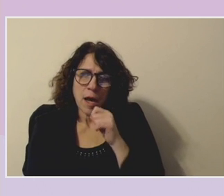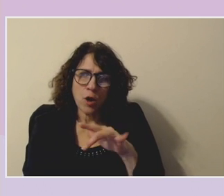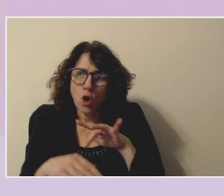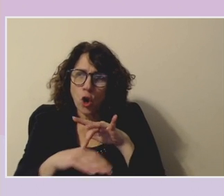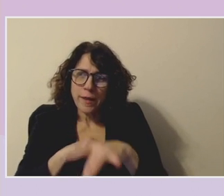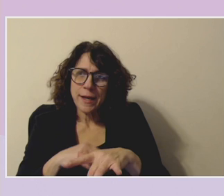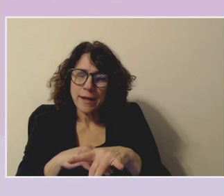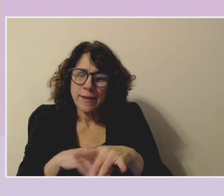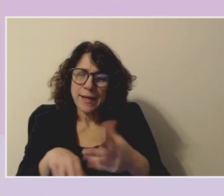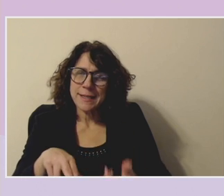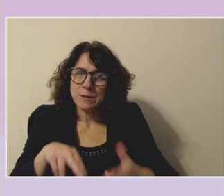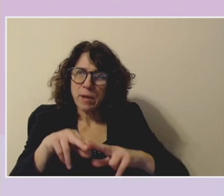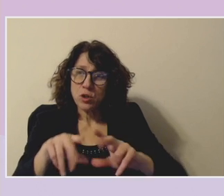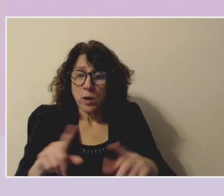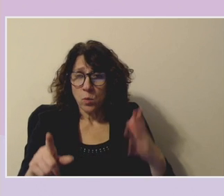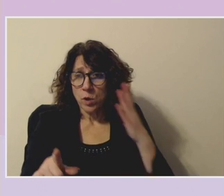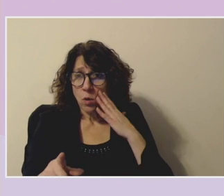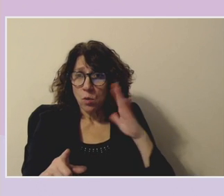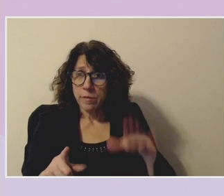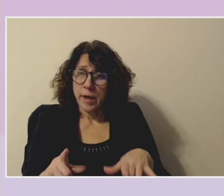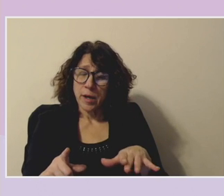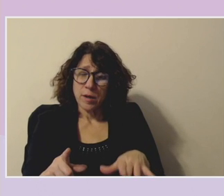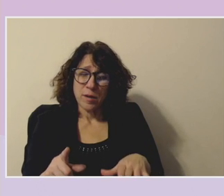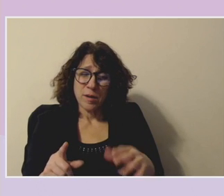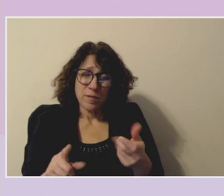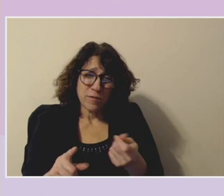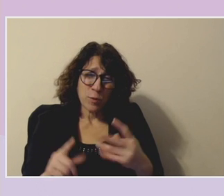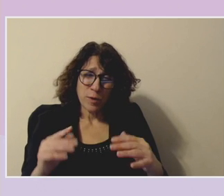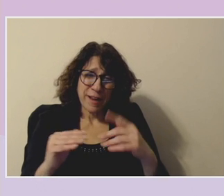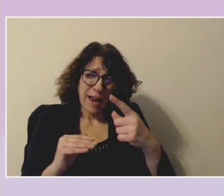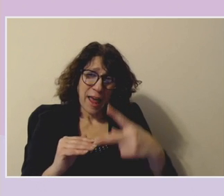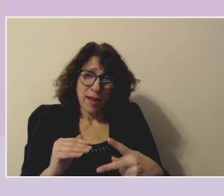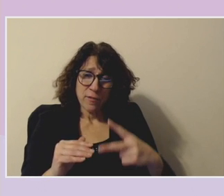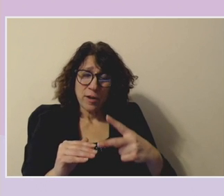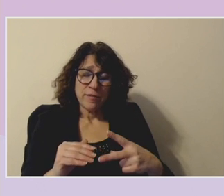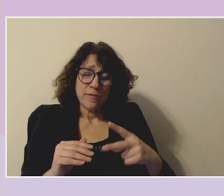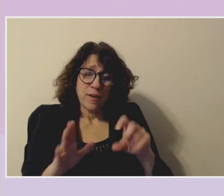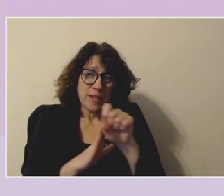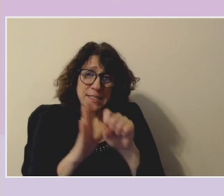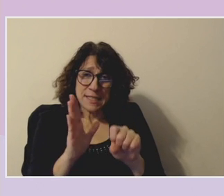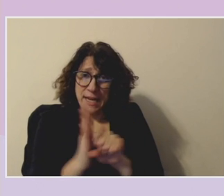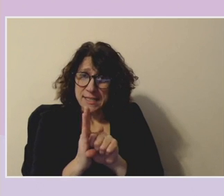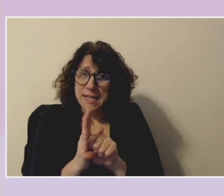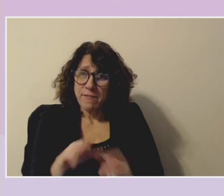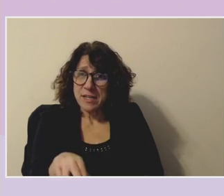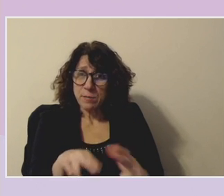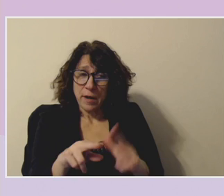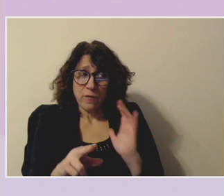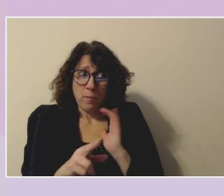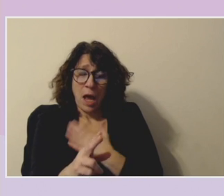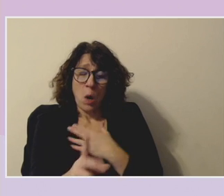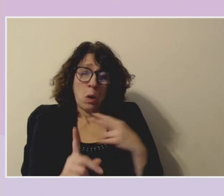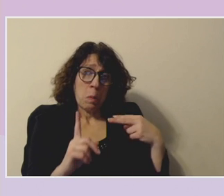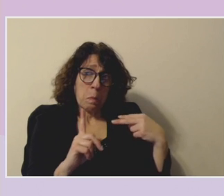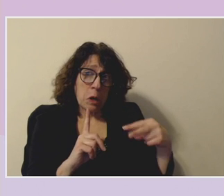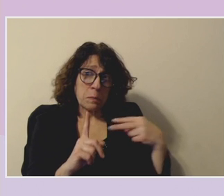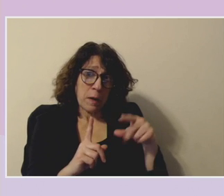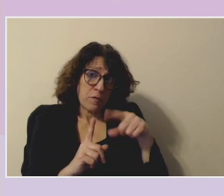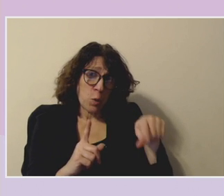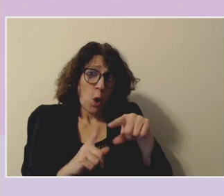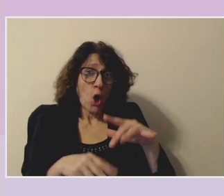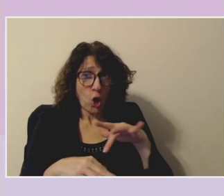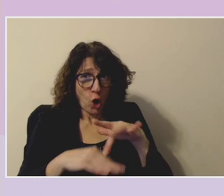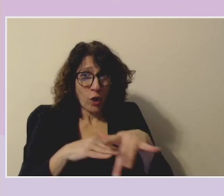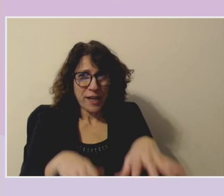that actually fewer than half of the states have expanded. So from our perspective, you all are pretty early